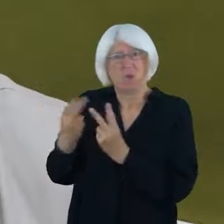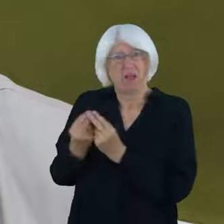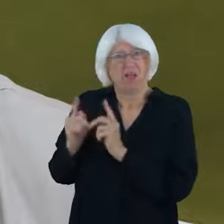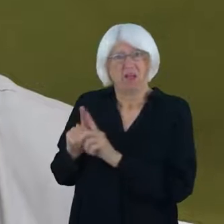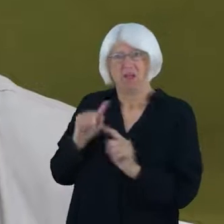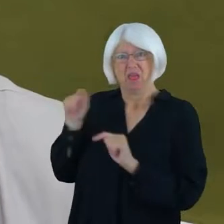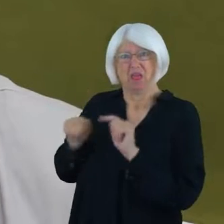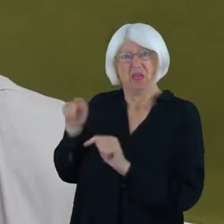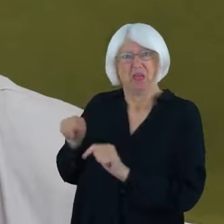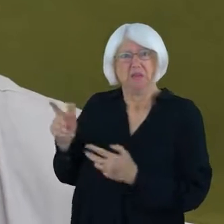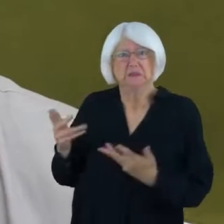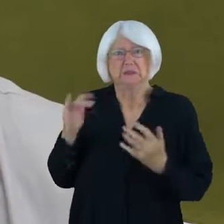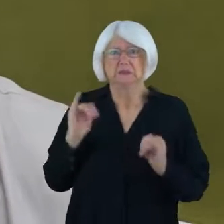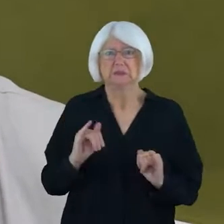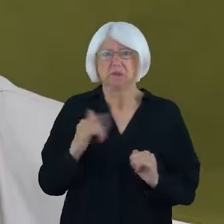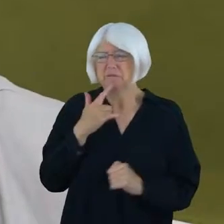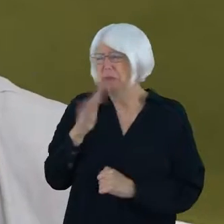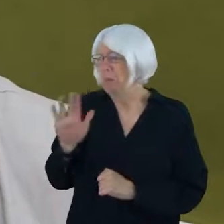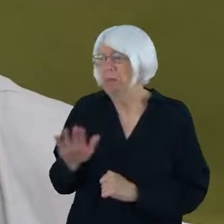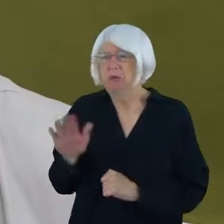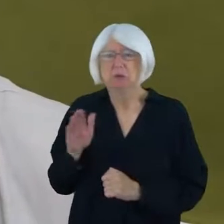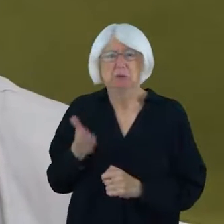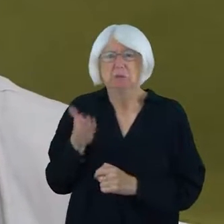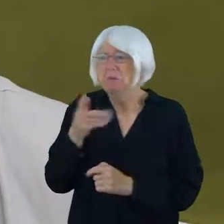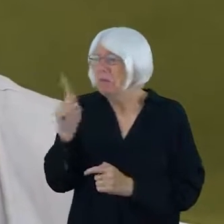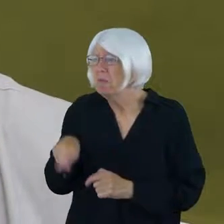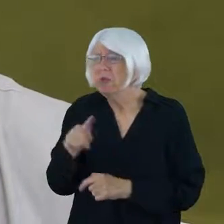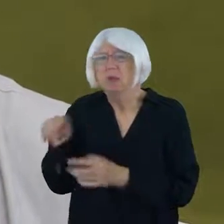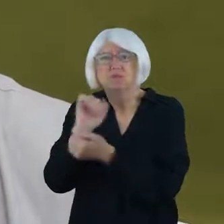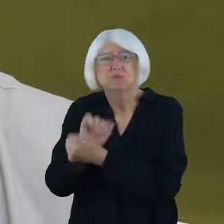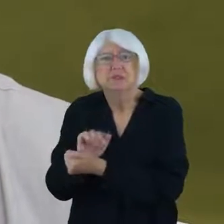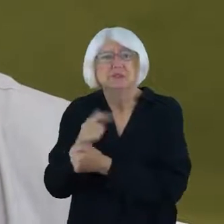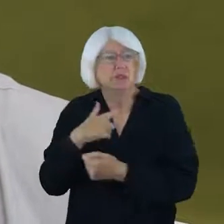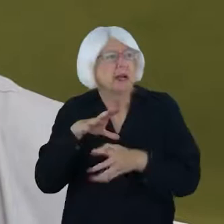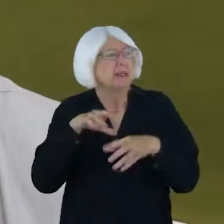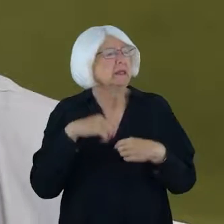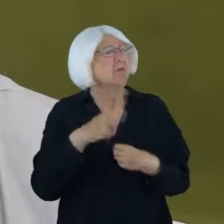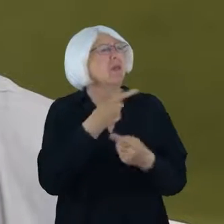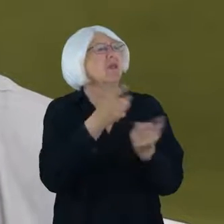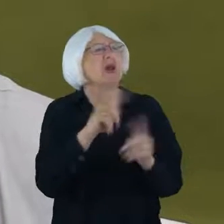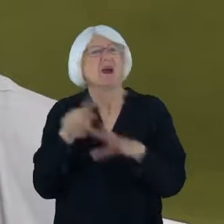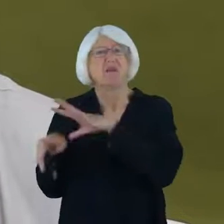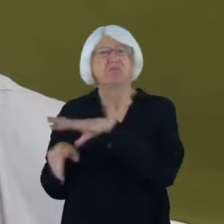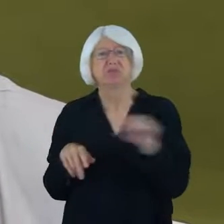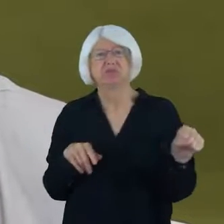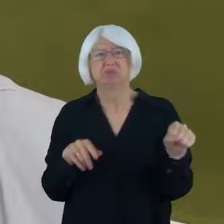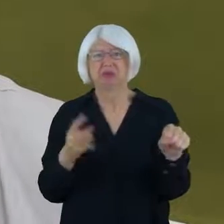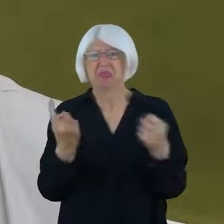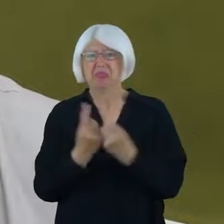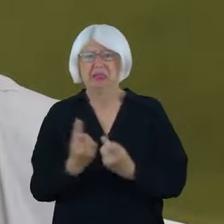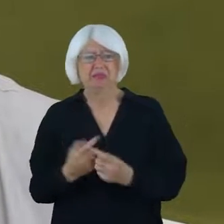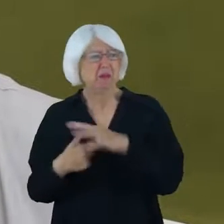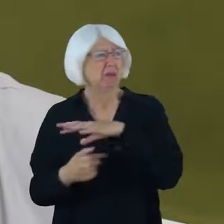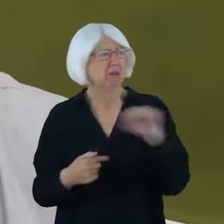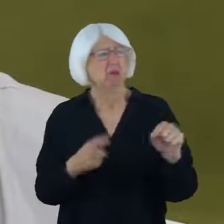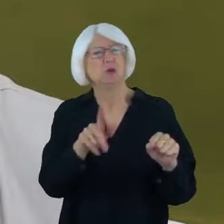so treated. For you had compassion for those who were in prison, and you cheerfully accepted the plundering of your possessions, knowing that